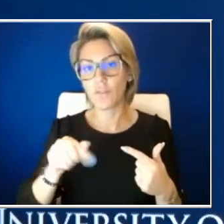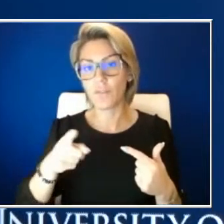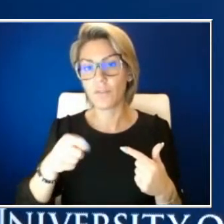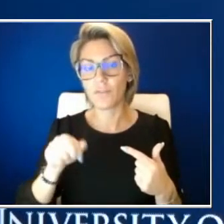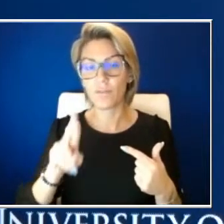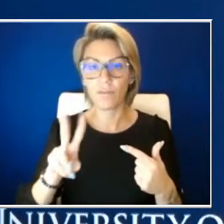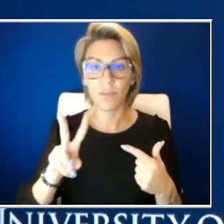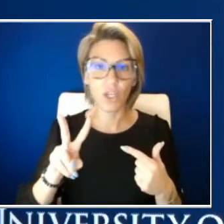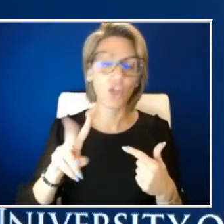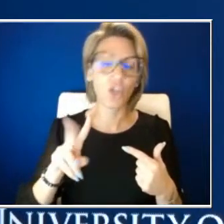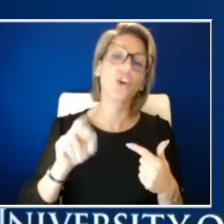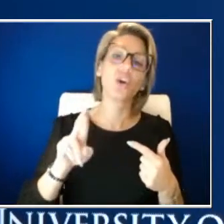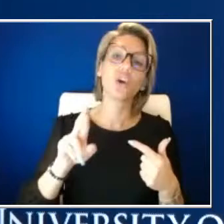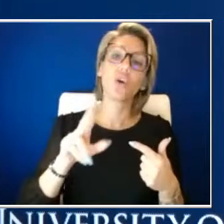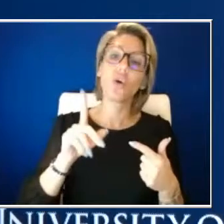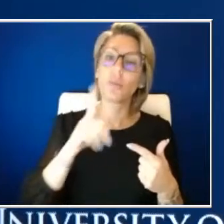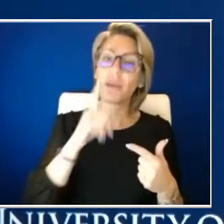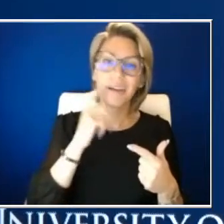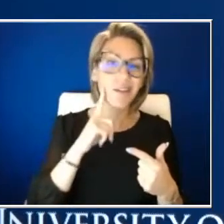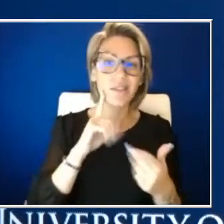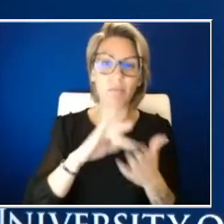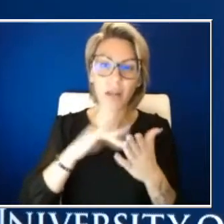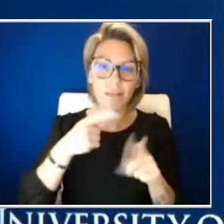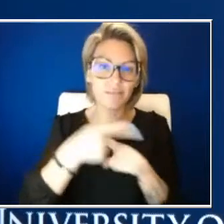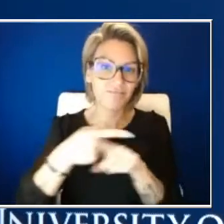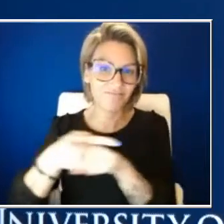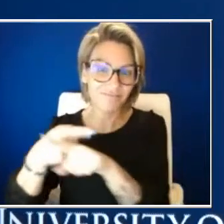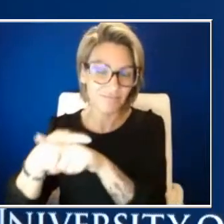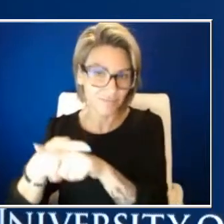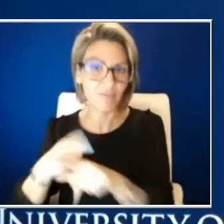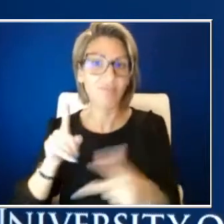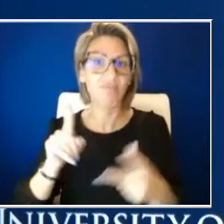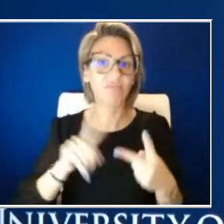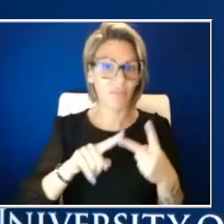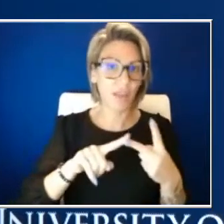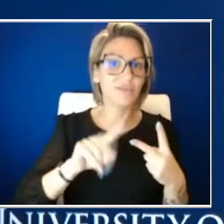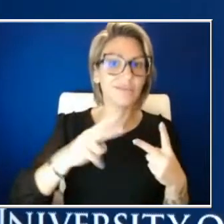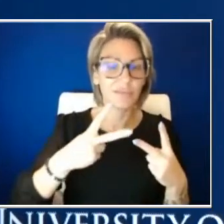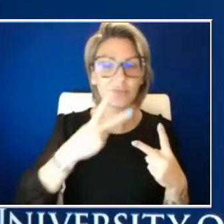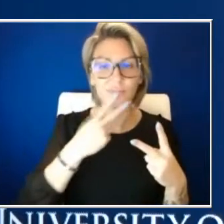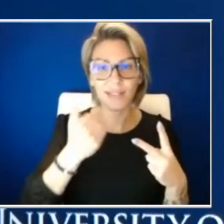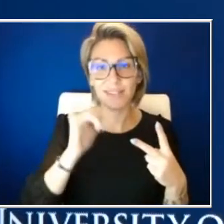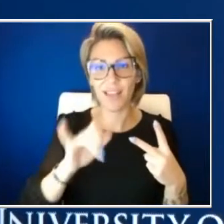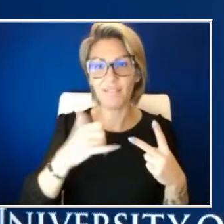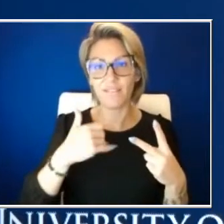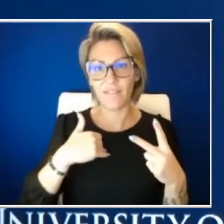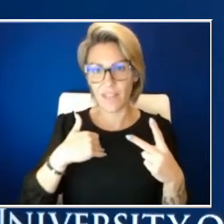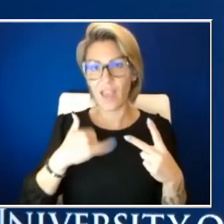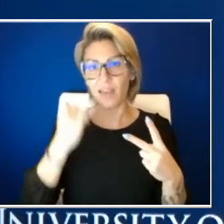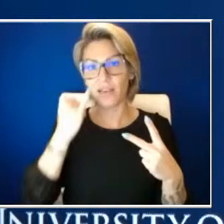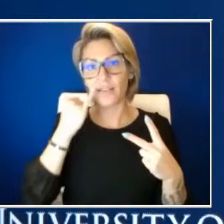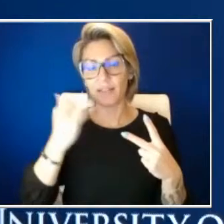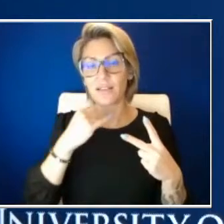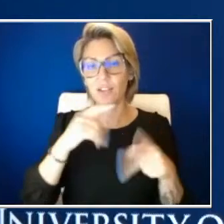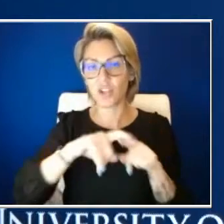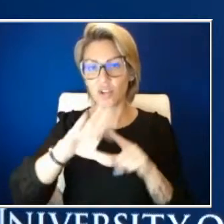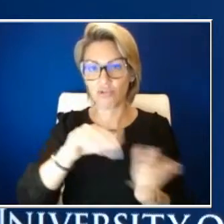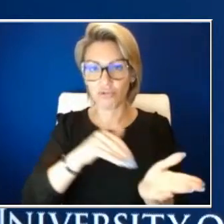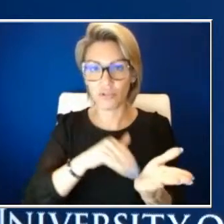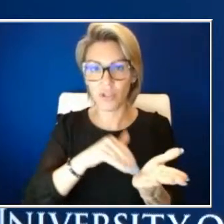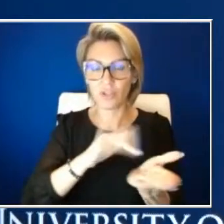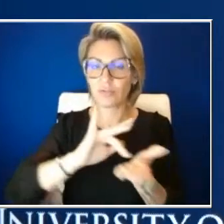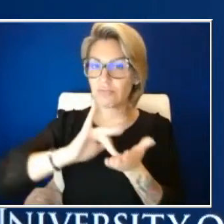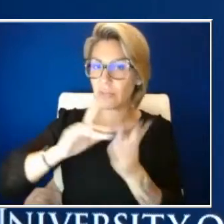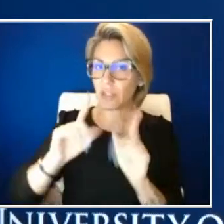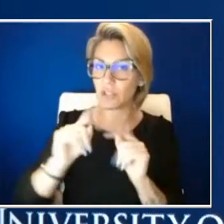drug-drug interactions with some of the other medicines you're taking. But it's best to have that plan and call your physician or your medical teams once you know